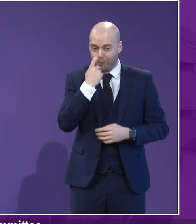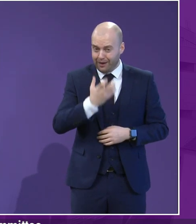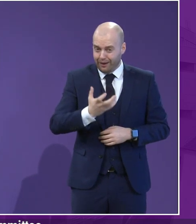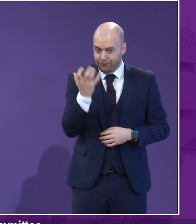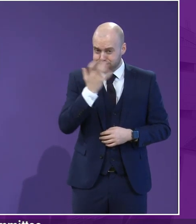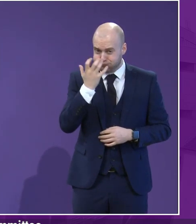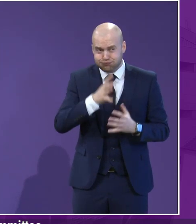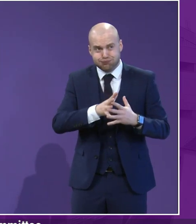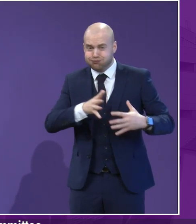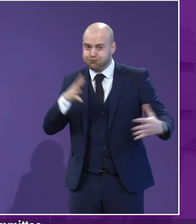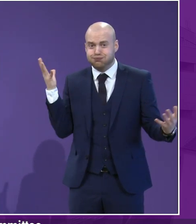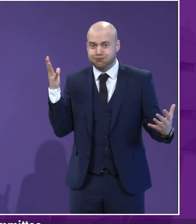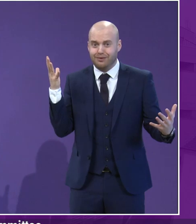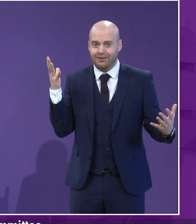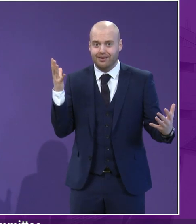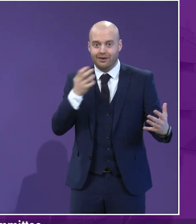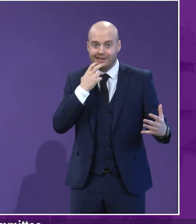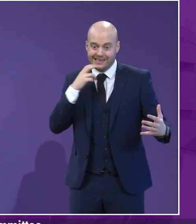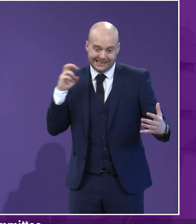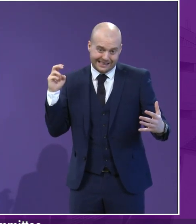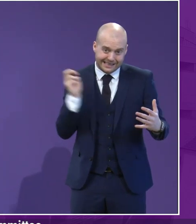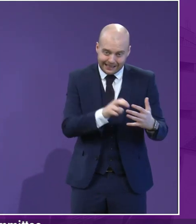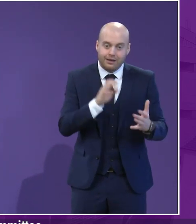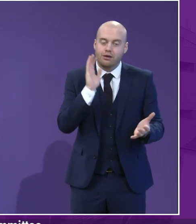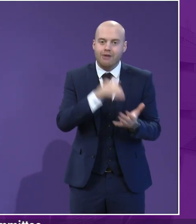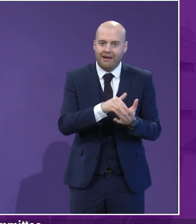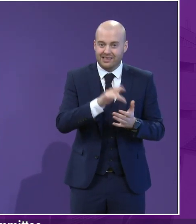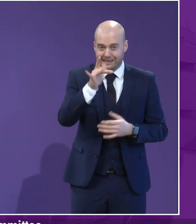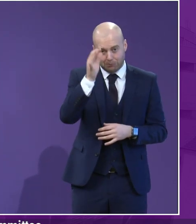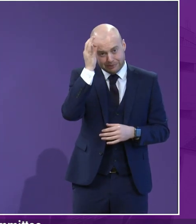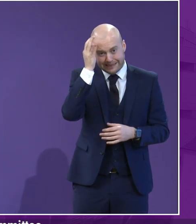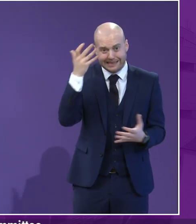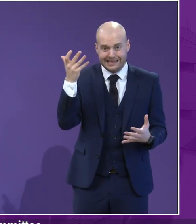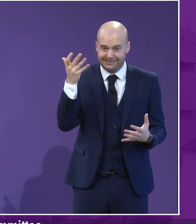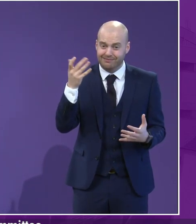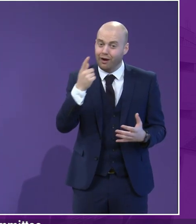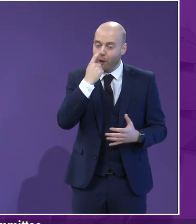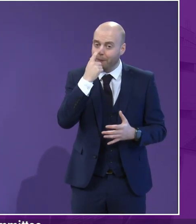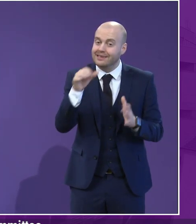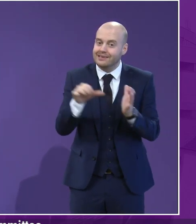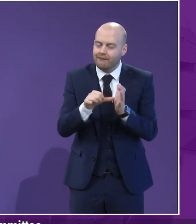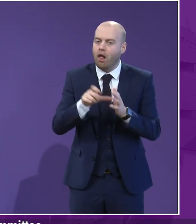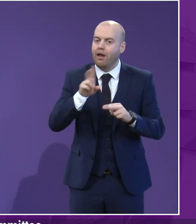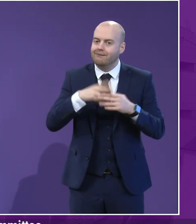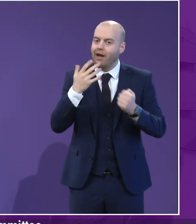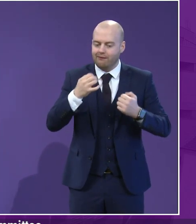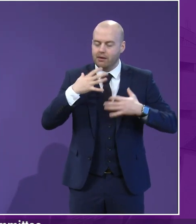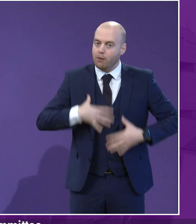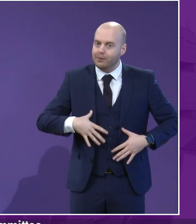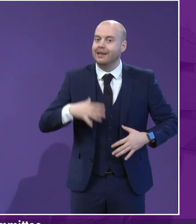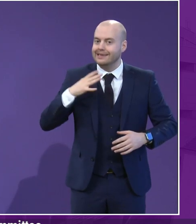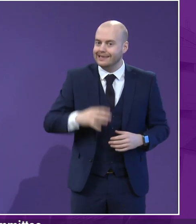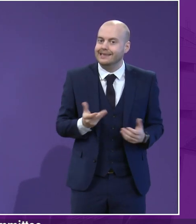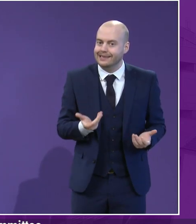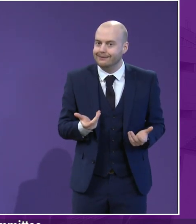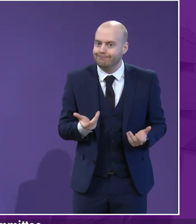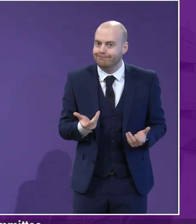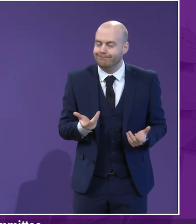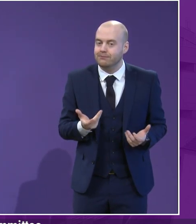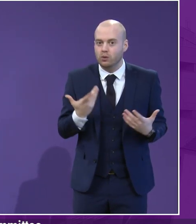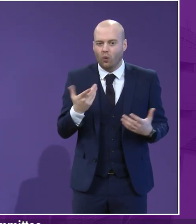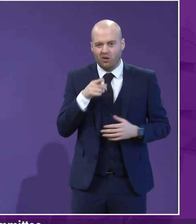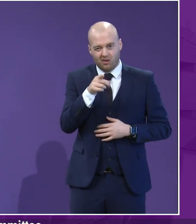I think one of the other issues with physical accessibility, which people tend to forget, is some of these campuses are very large, and you could be trying to get from one end of a